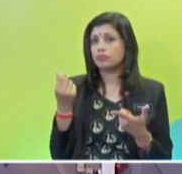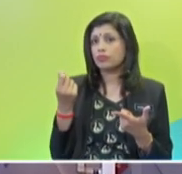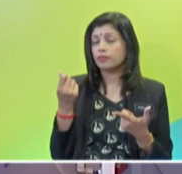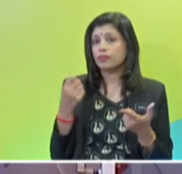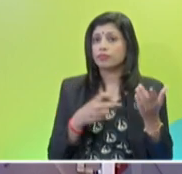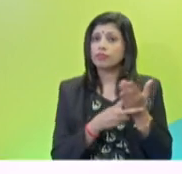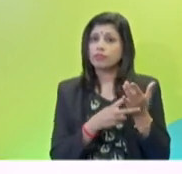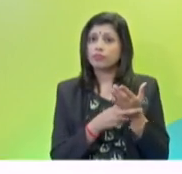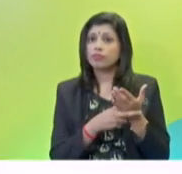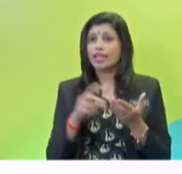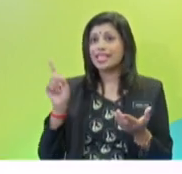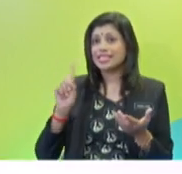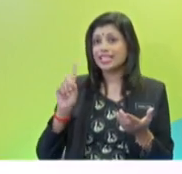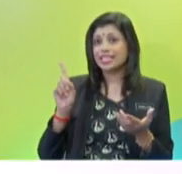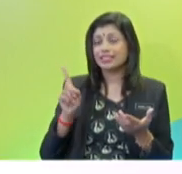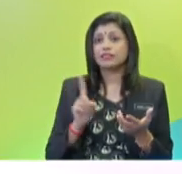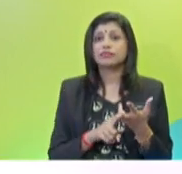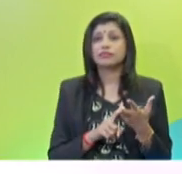much is the price for single ticket?